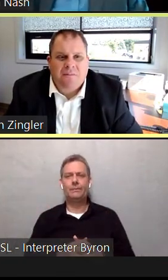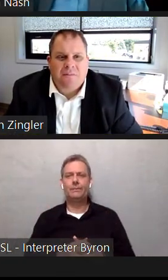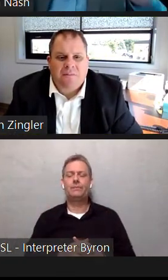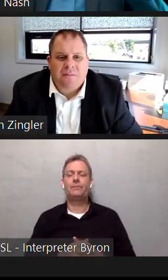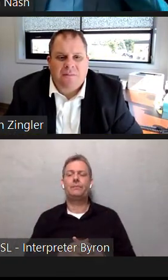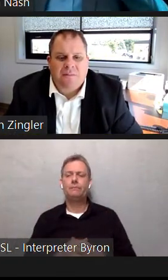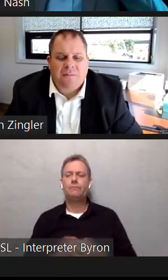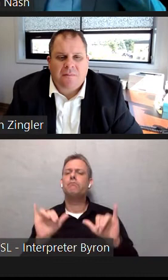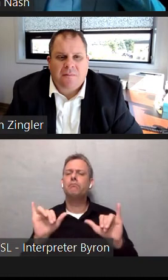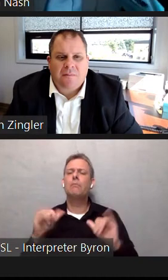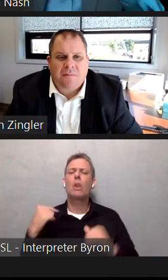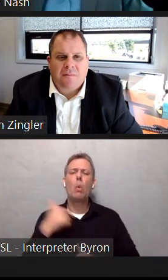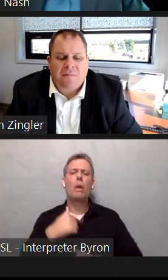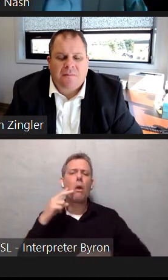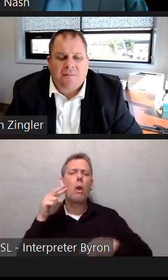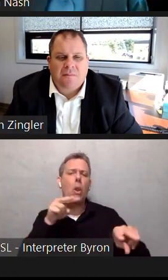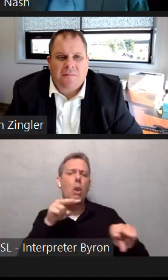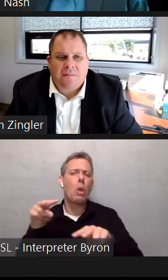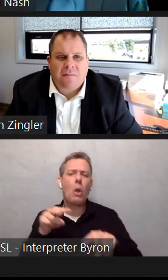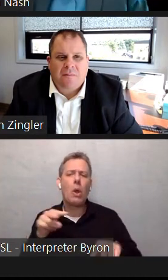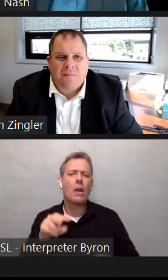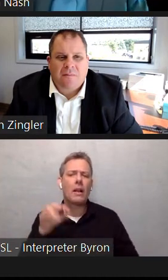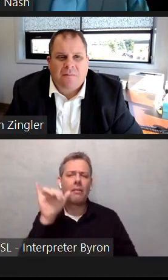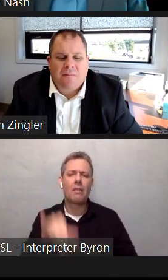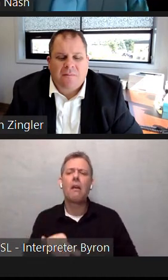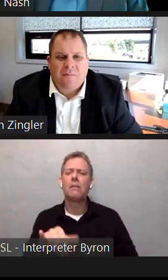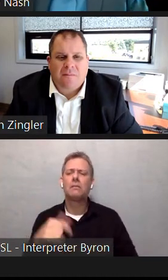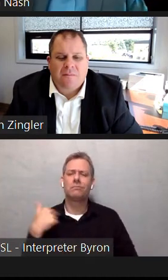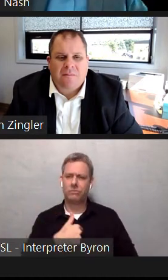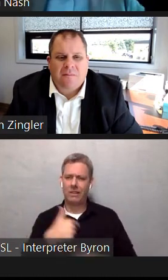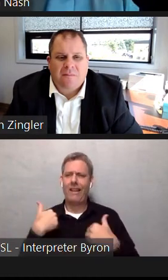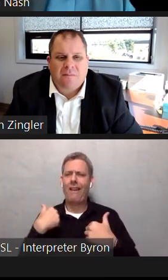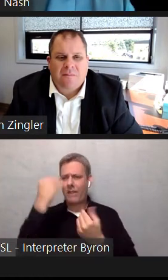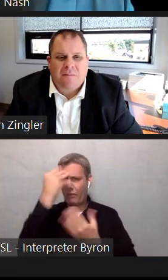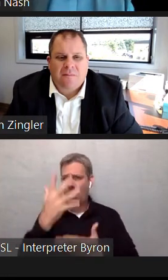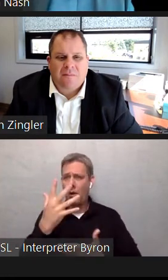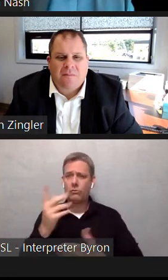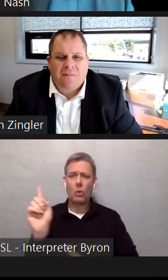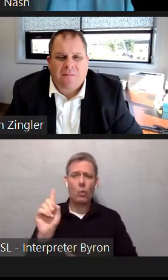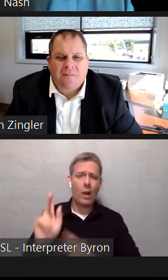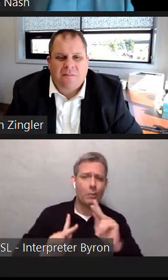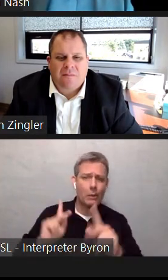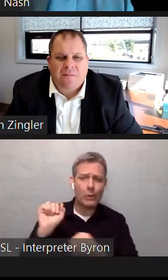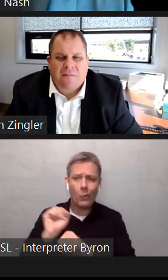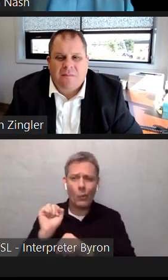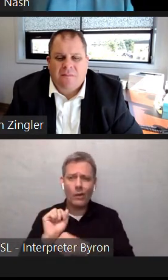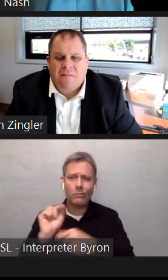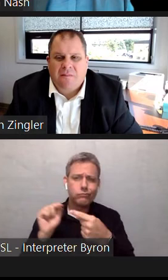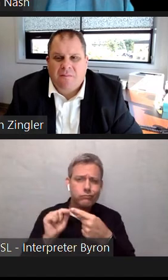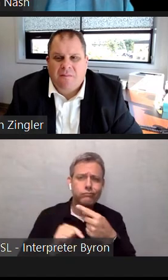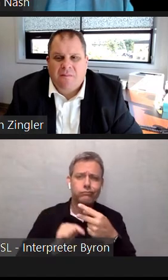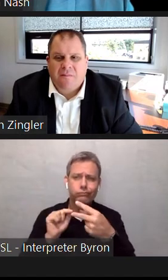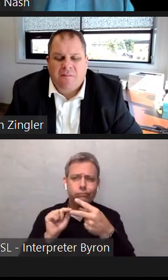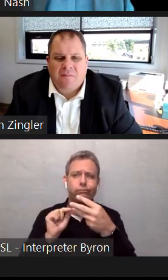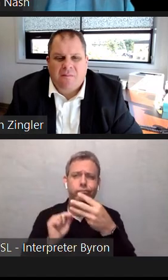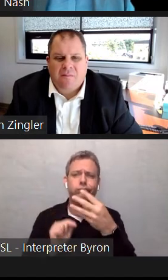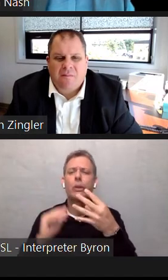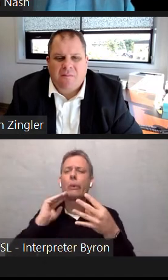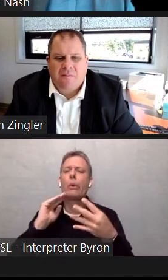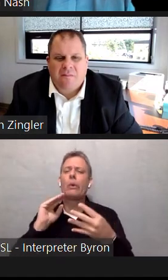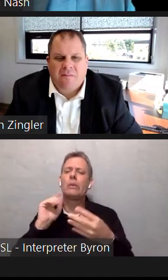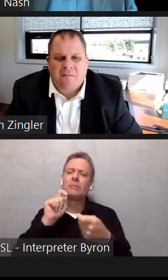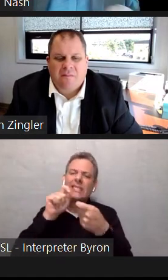But we are going to take a look. I mean, we do have data on where people are working and some of that, and that definitely does become